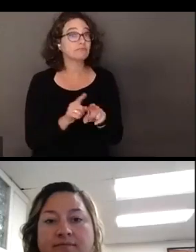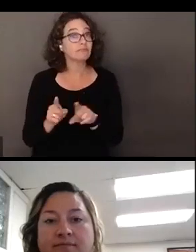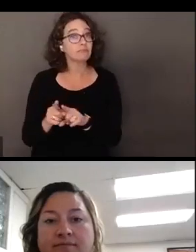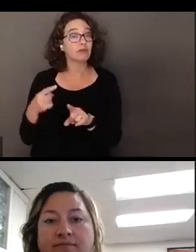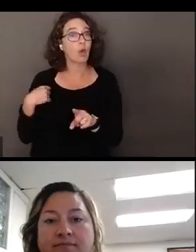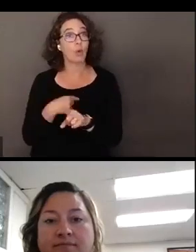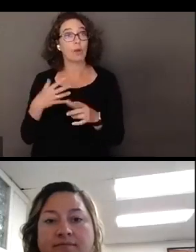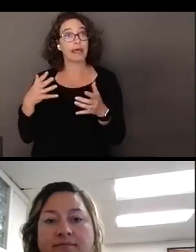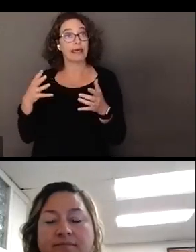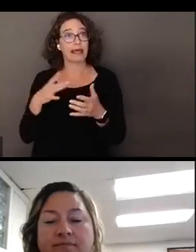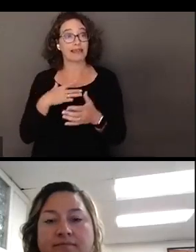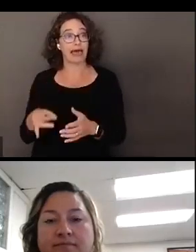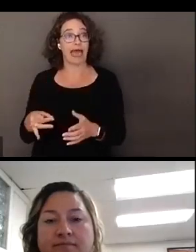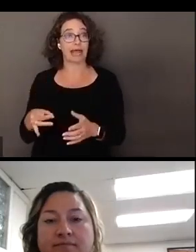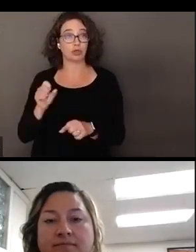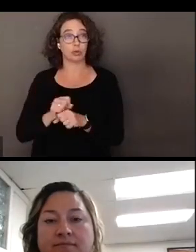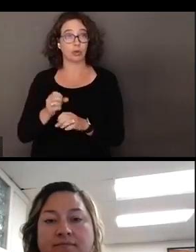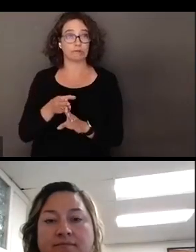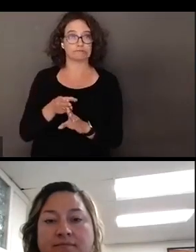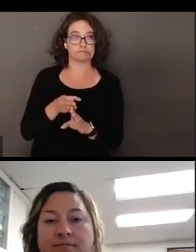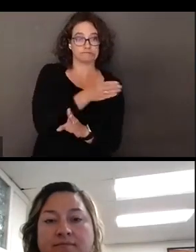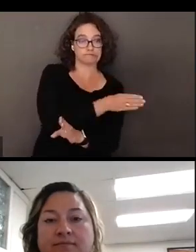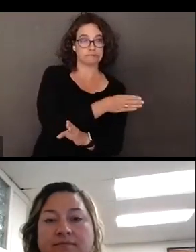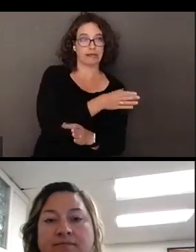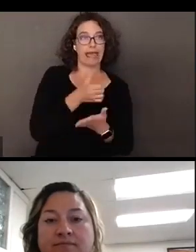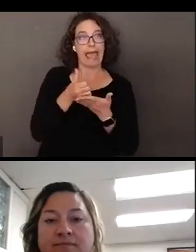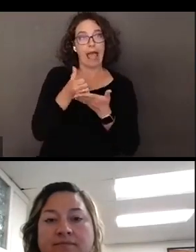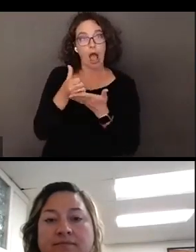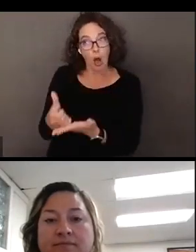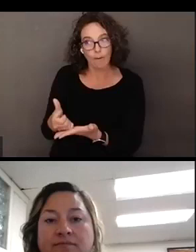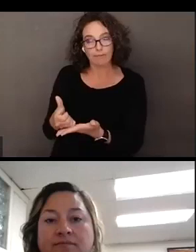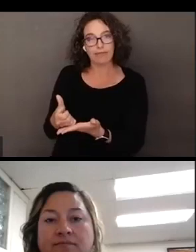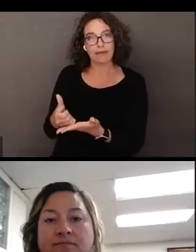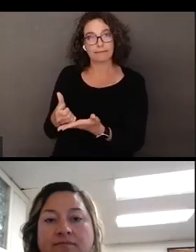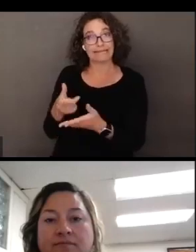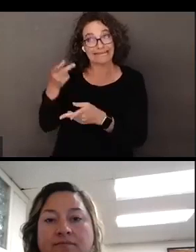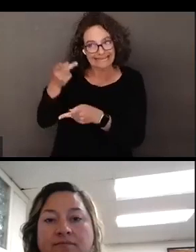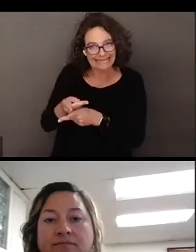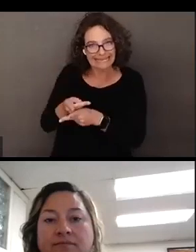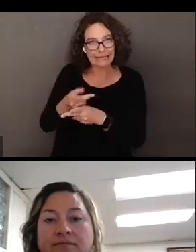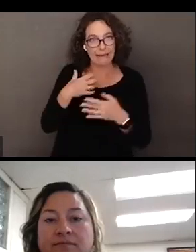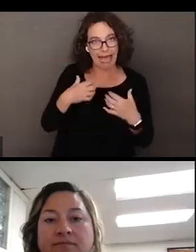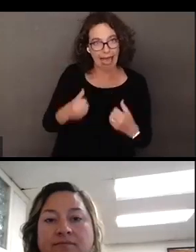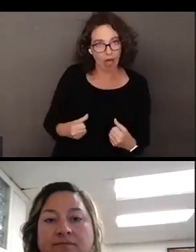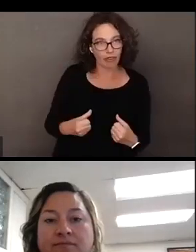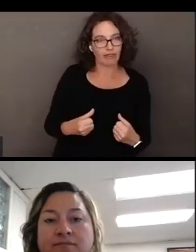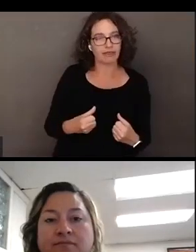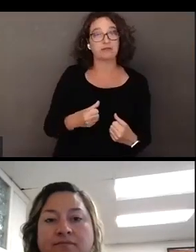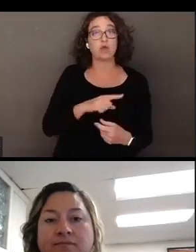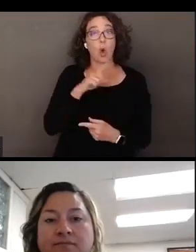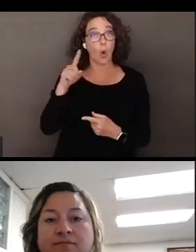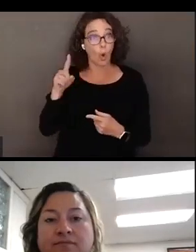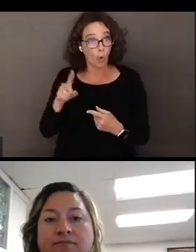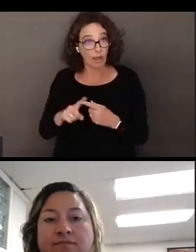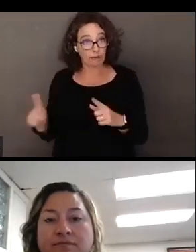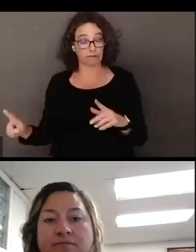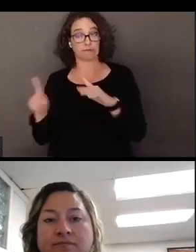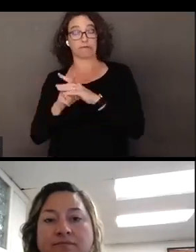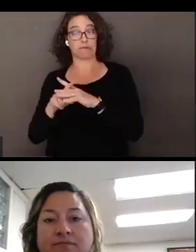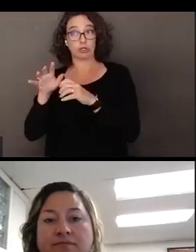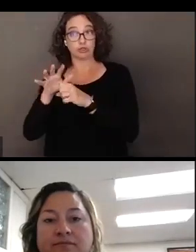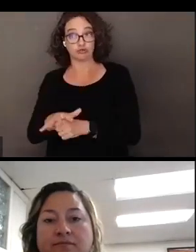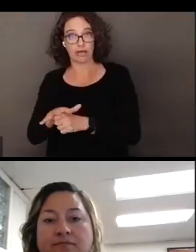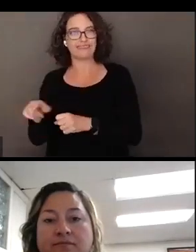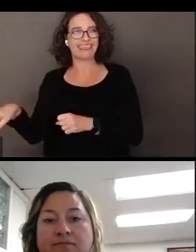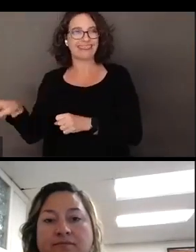that we can give them some well-being tips that really keep them healthy and well. So when those stressors do come up, they're better able to respond.